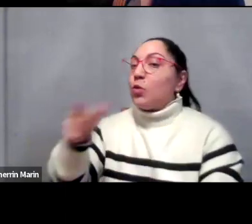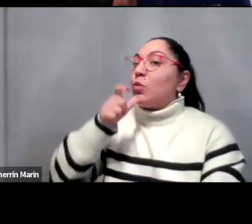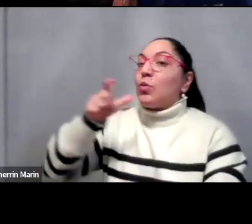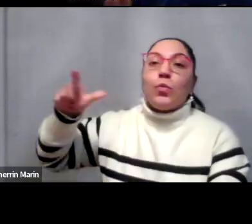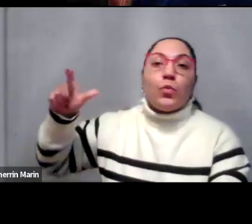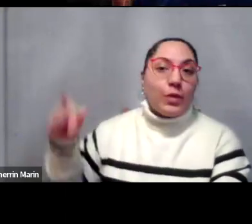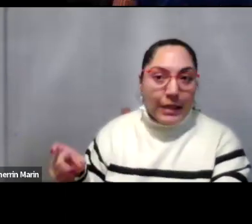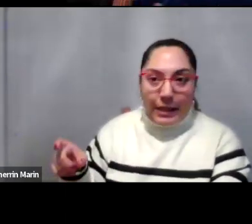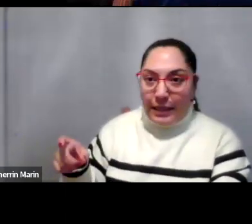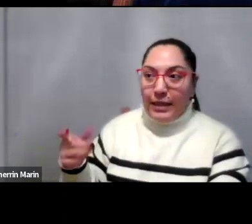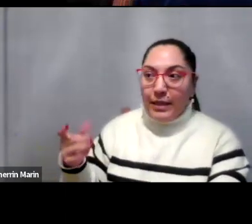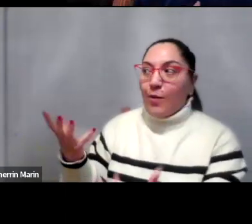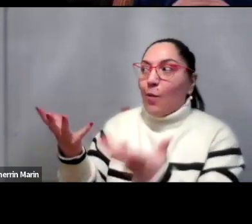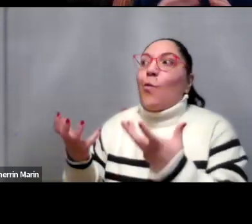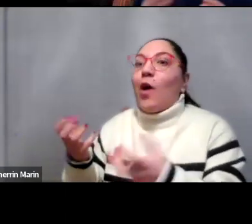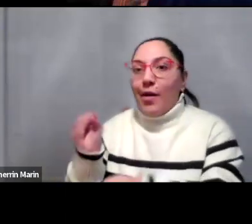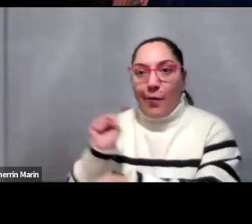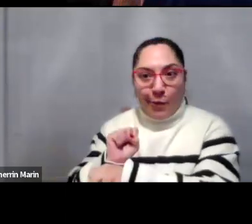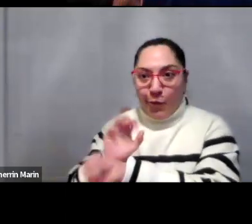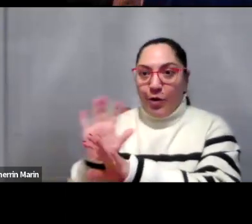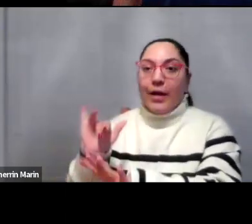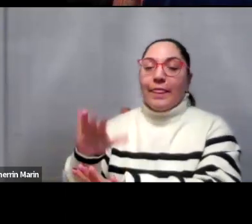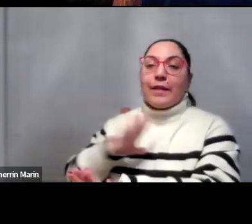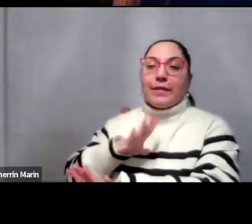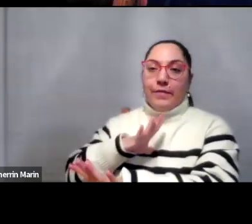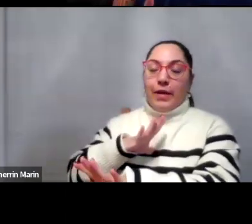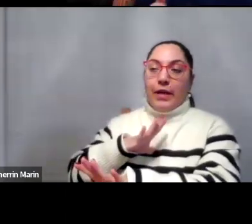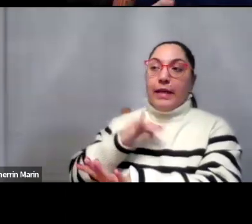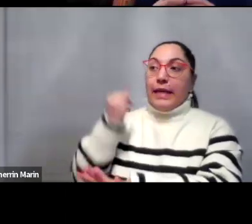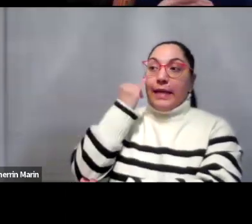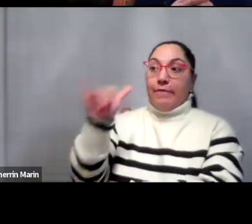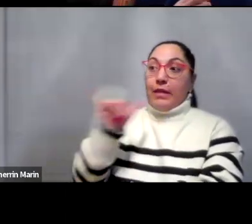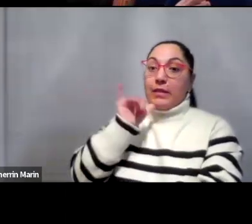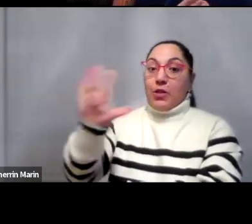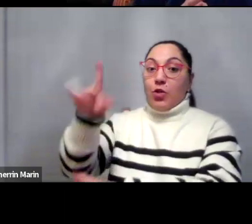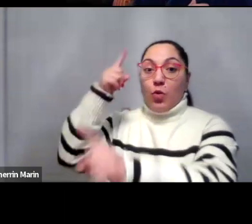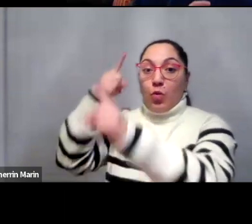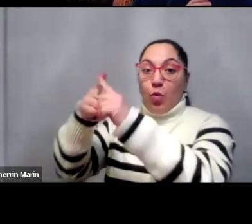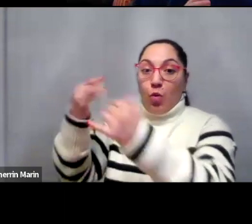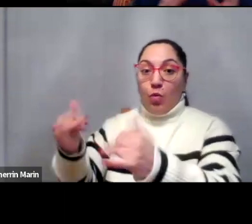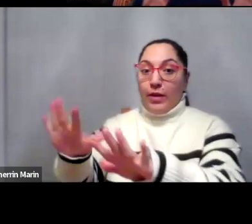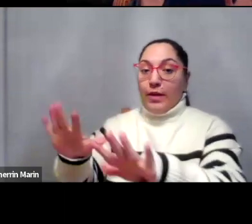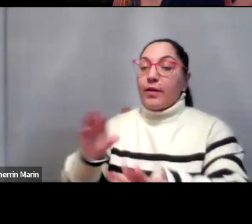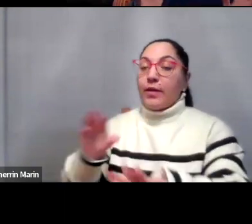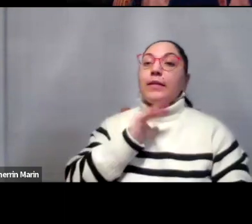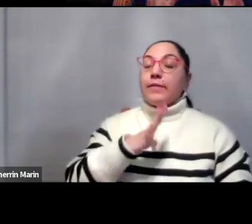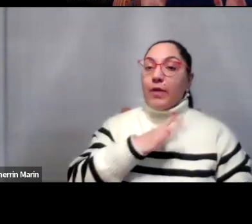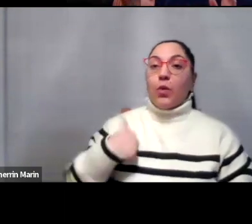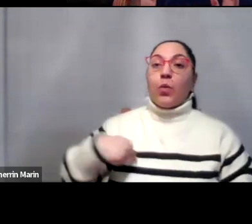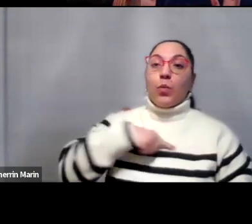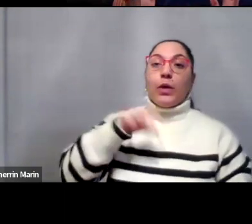don't need to want to work. If that is not an immediate goal for you right now, we can still support you